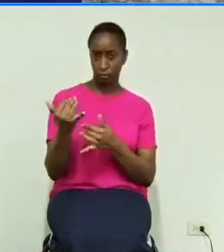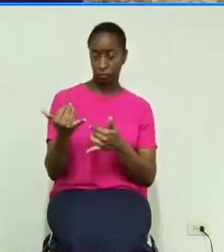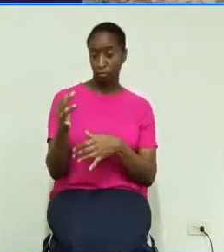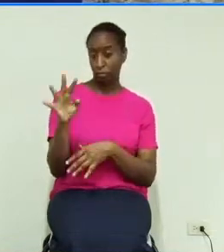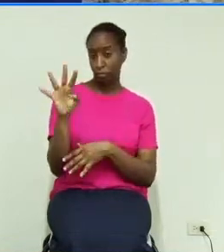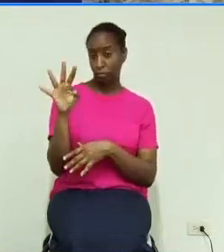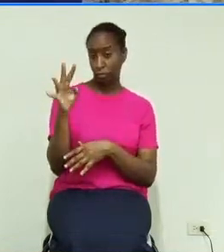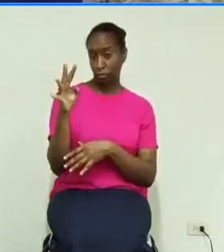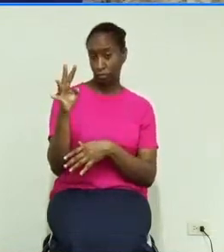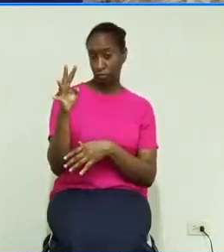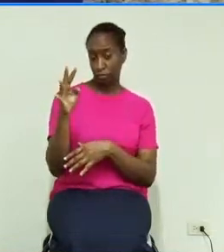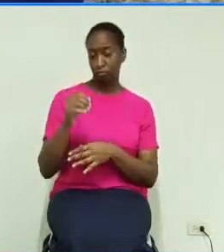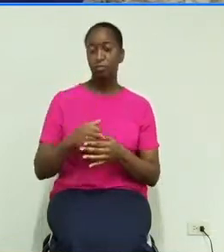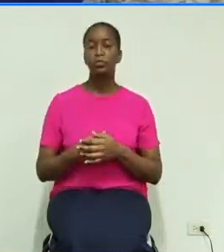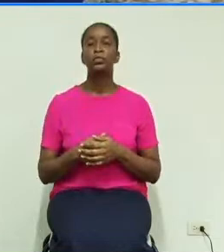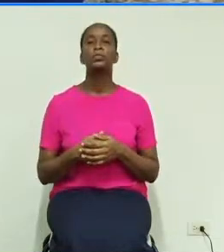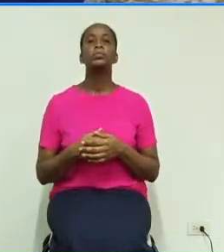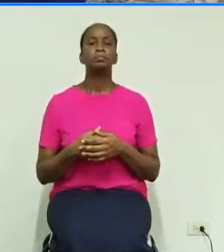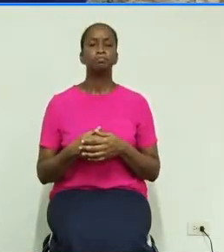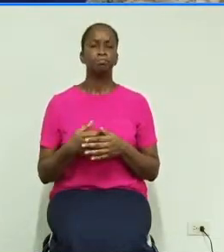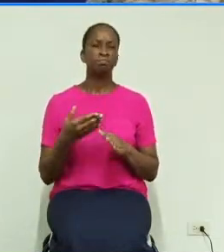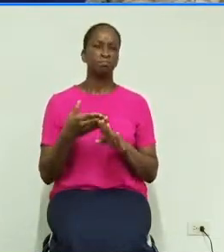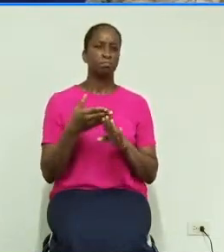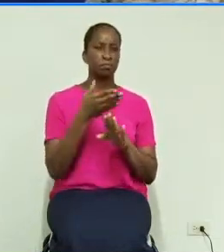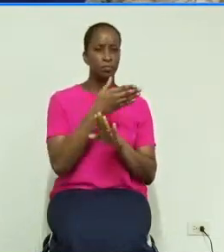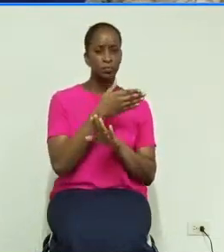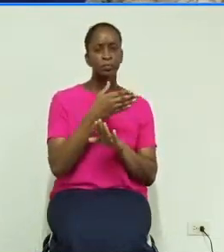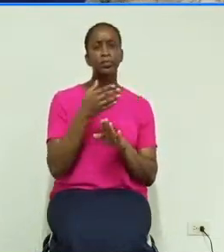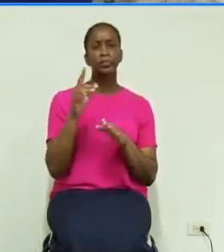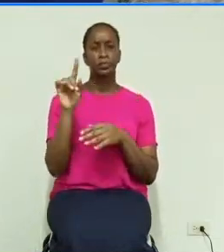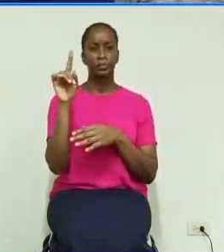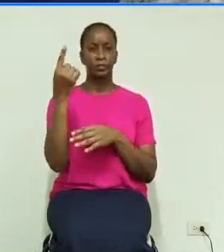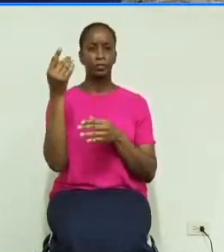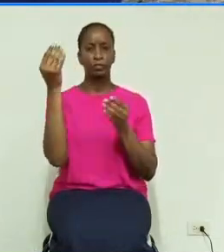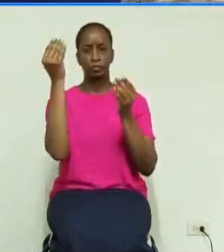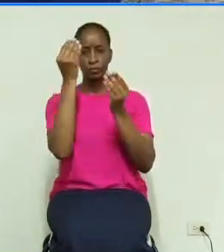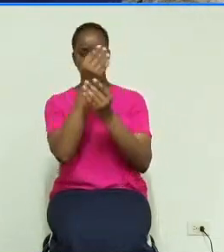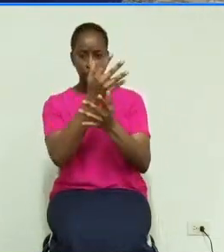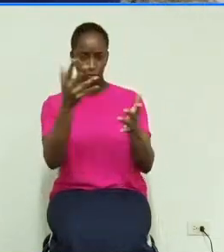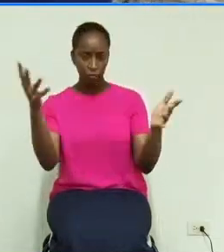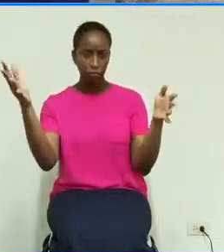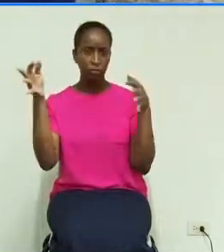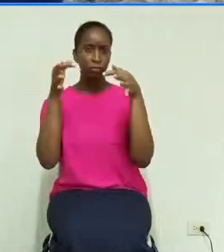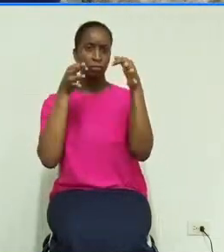3 further town halls. And we've been at